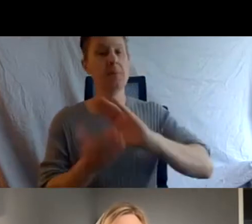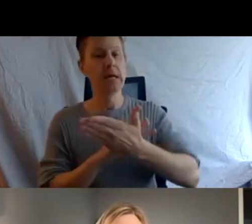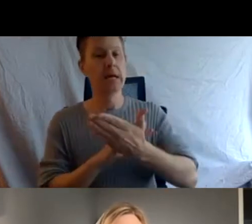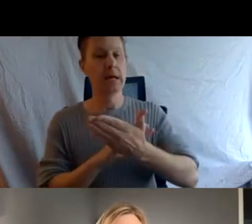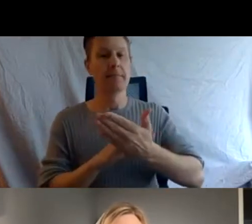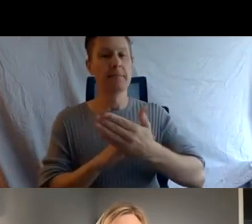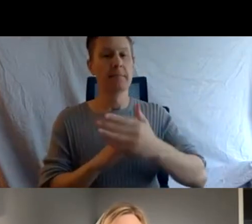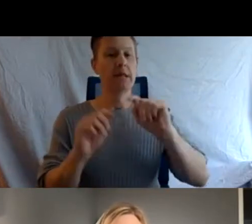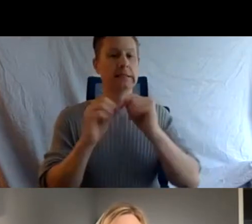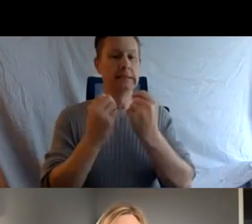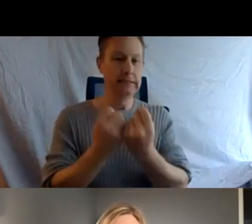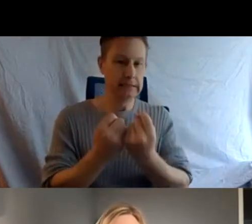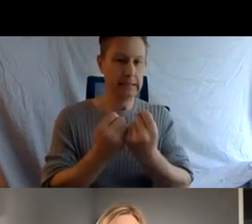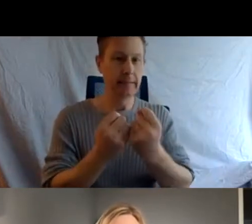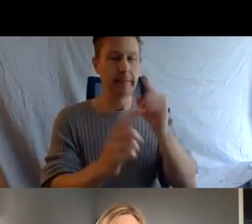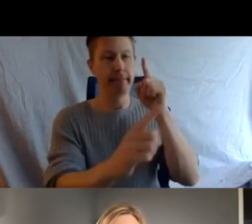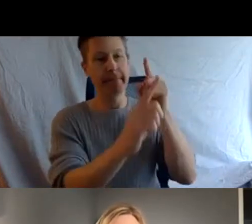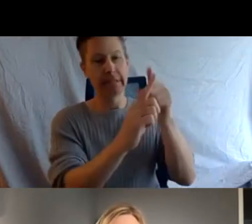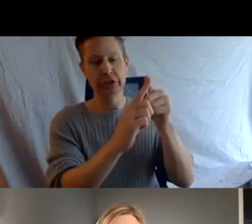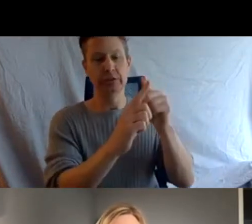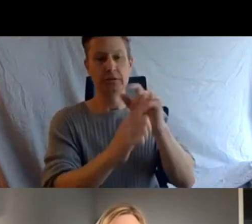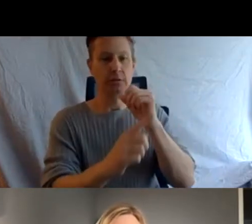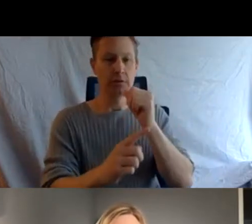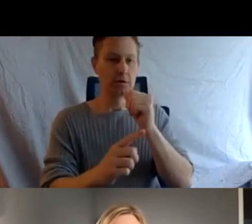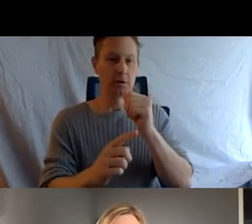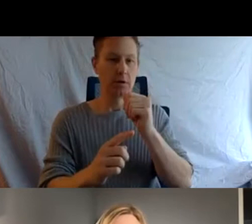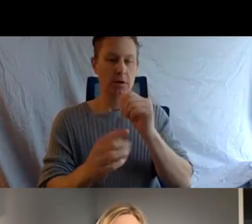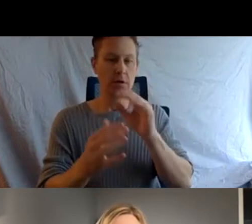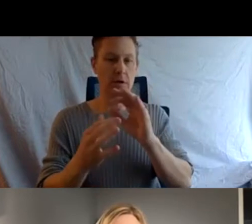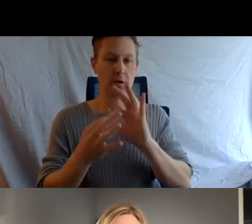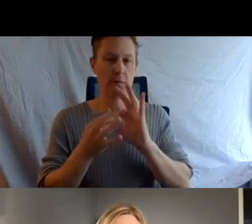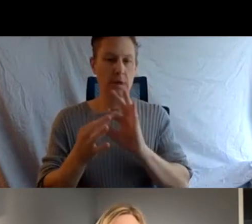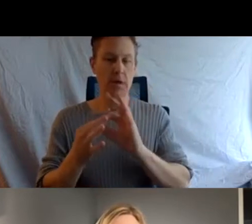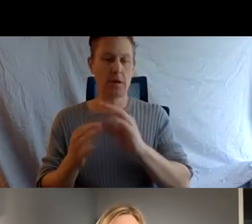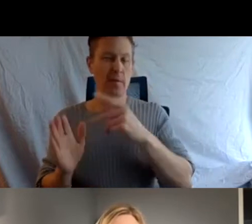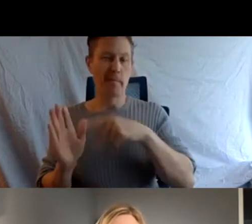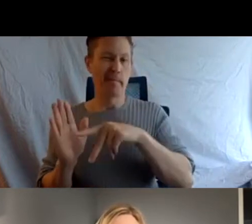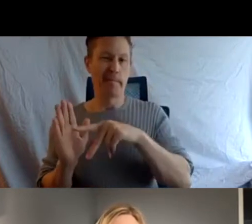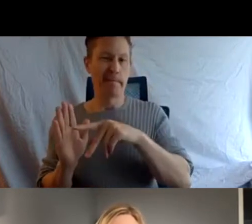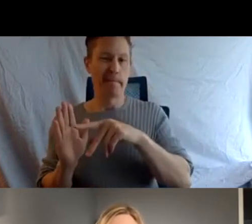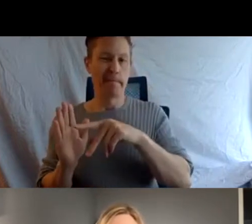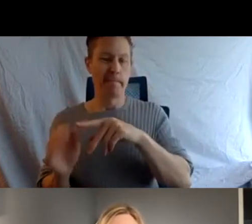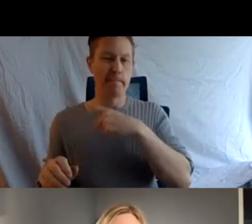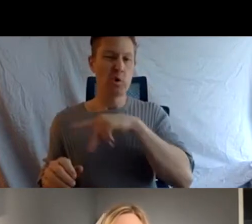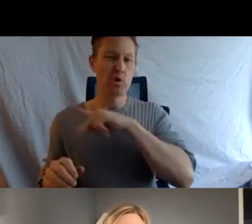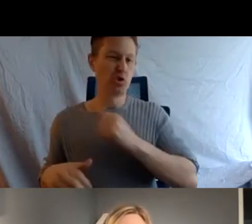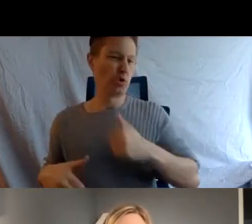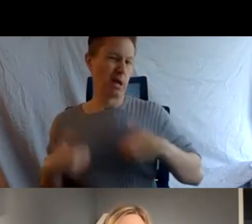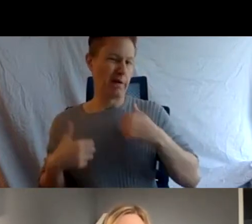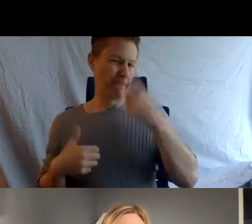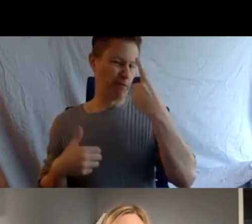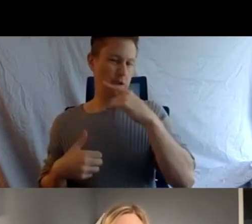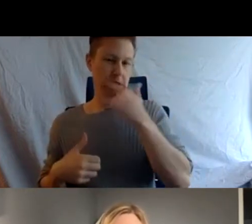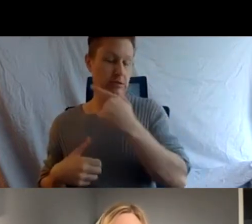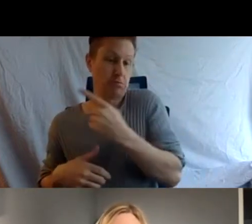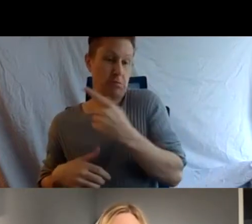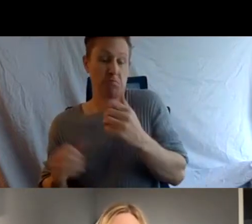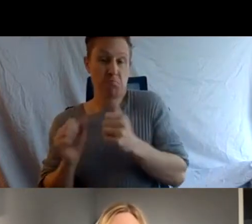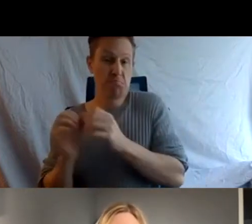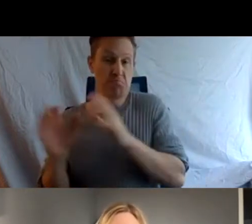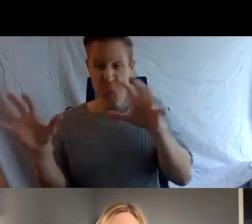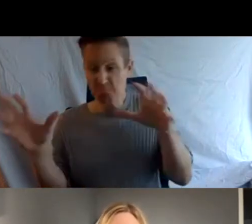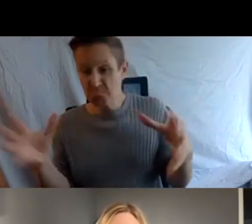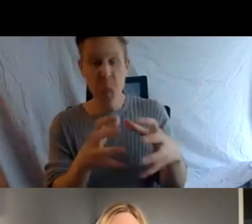we don't even really delve into too much of the personal lives of all the kids. It's just they're there for the team, for the mission, and we deal